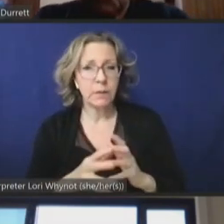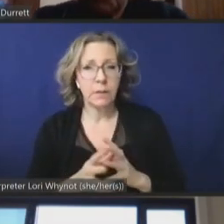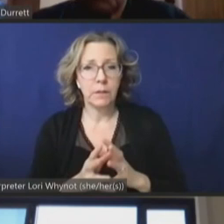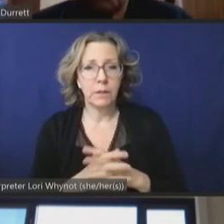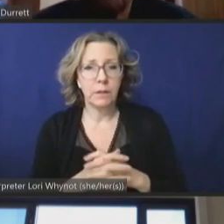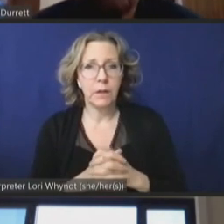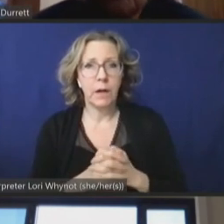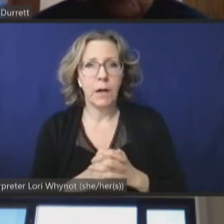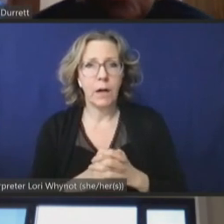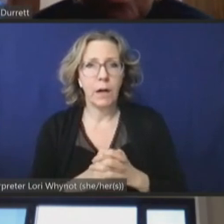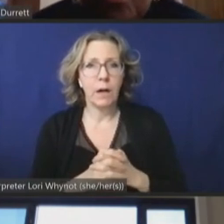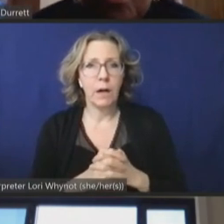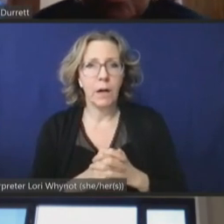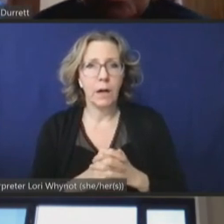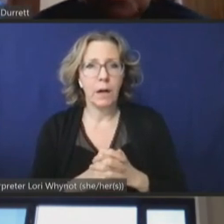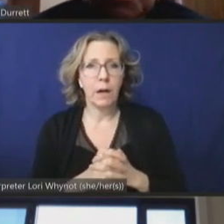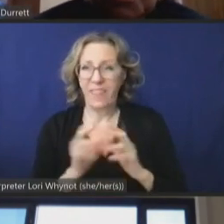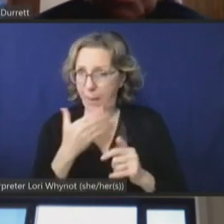Does that seem better?